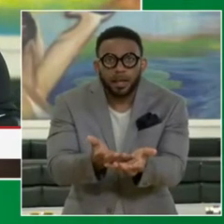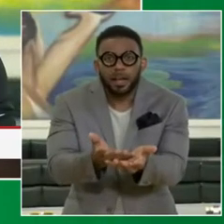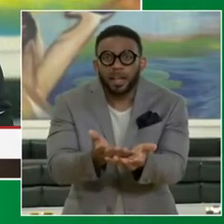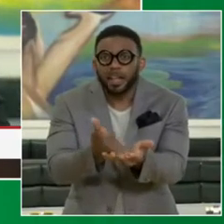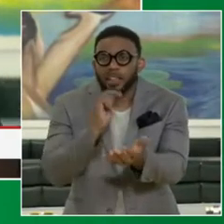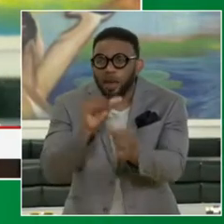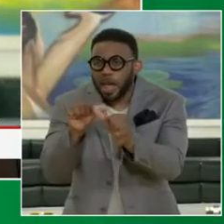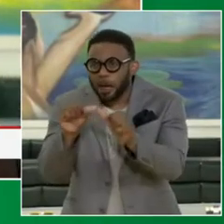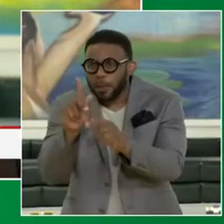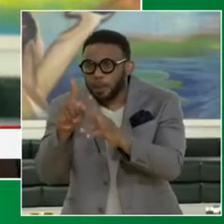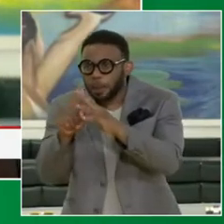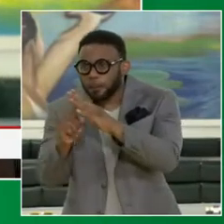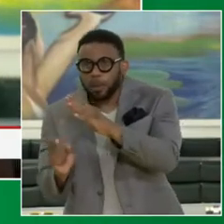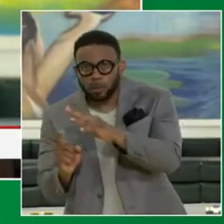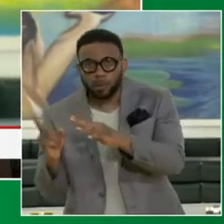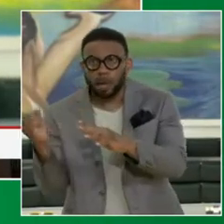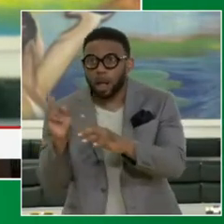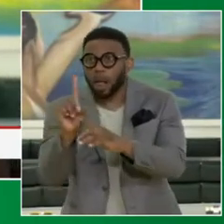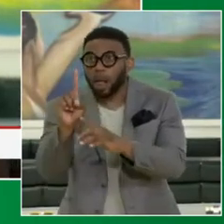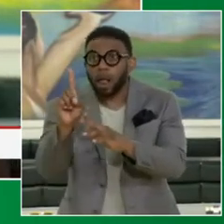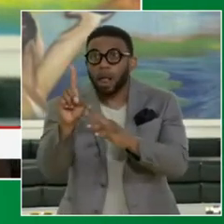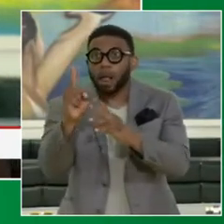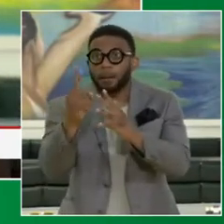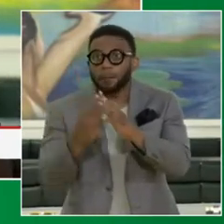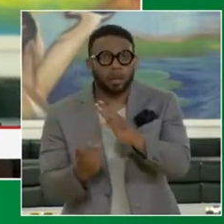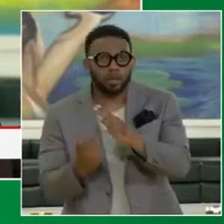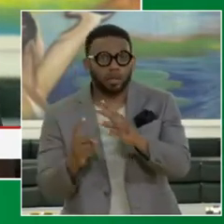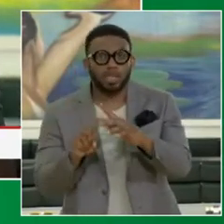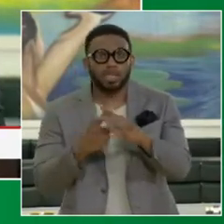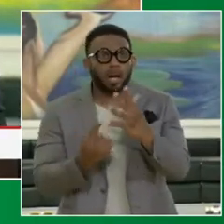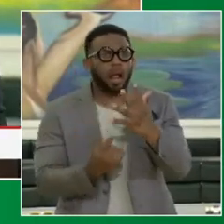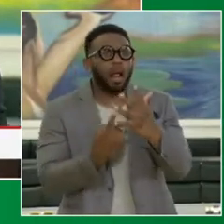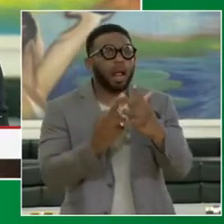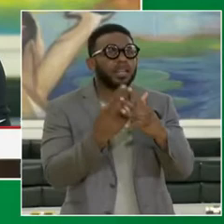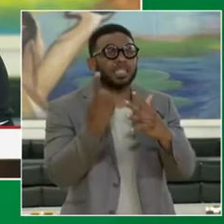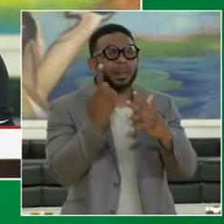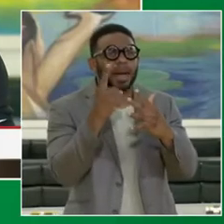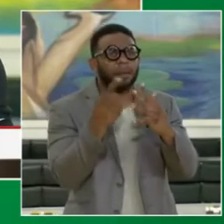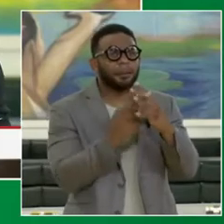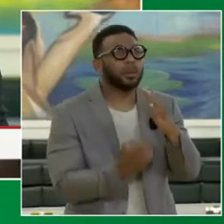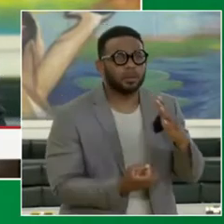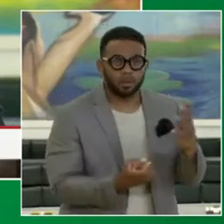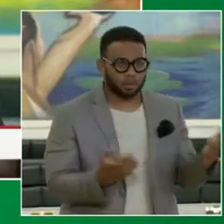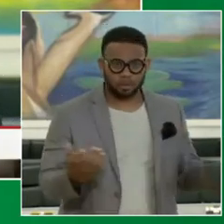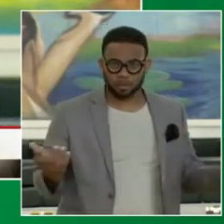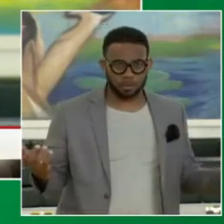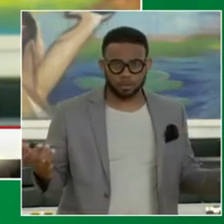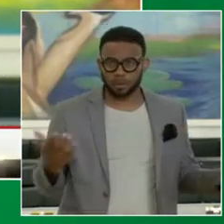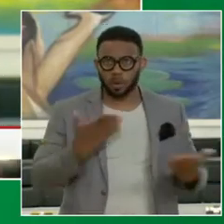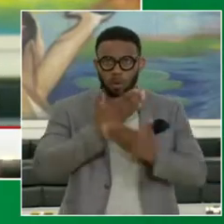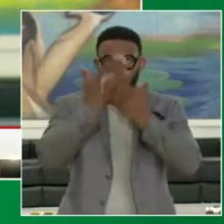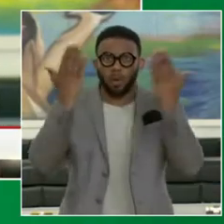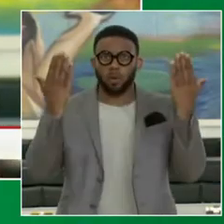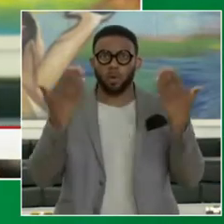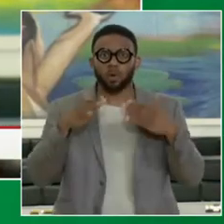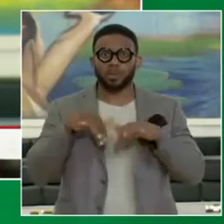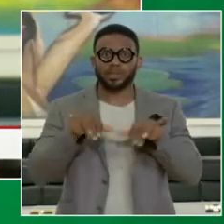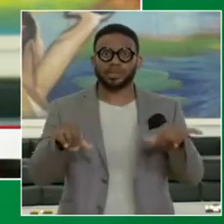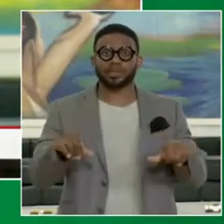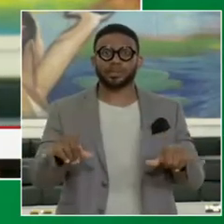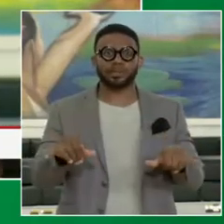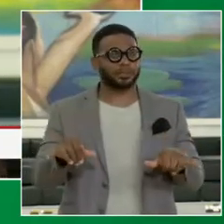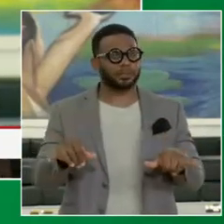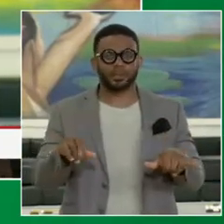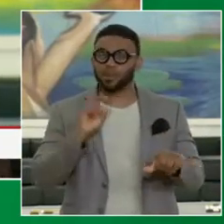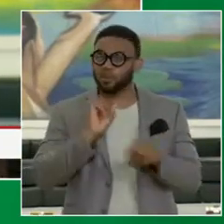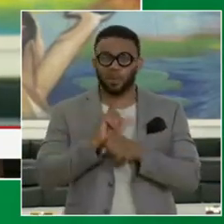crack. They would start along a path on a process, and then something would happen and they would fall through that crack, and then we'd lose them in the system.